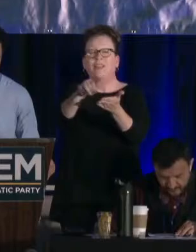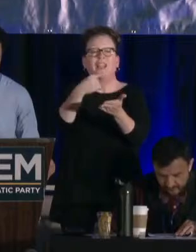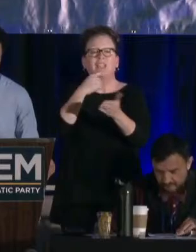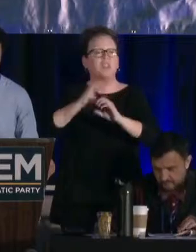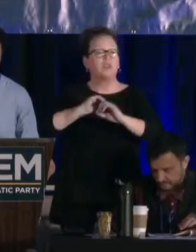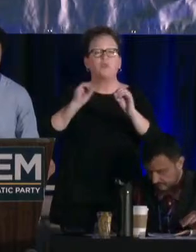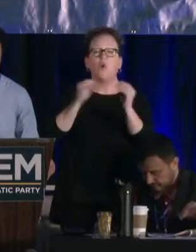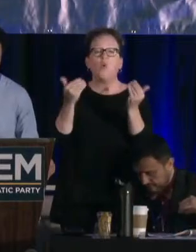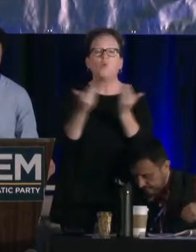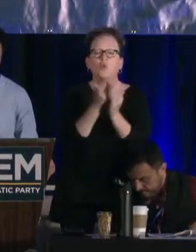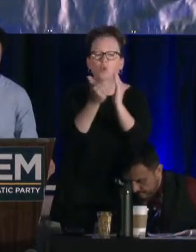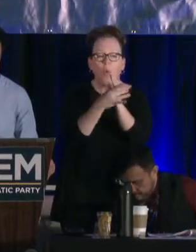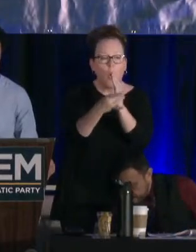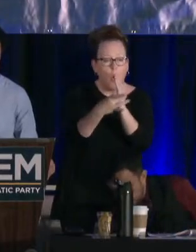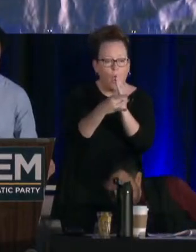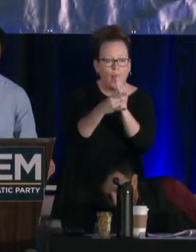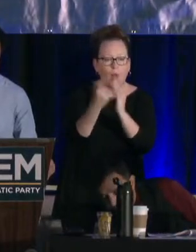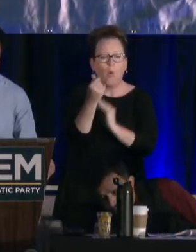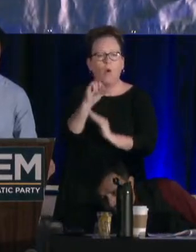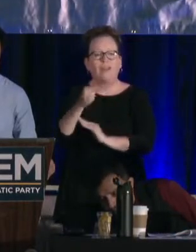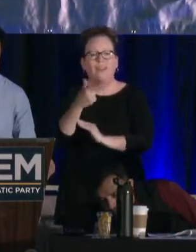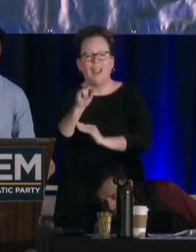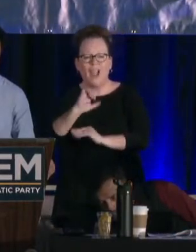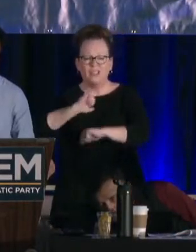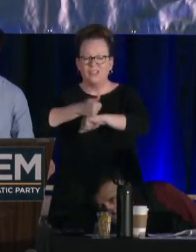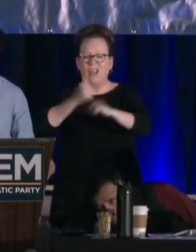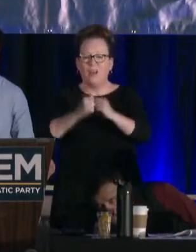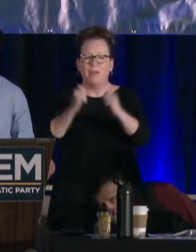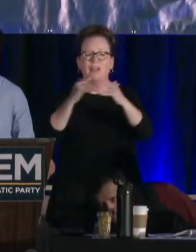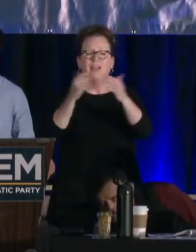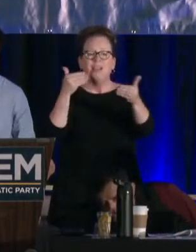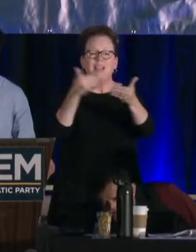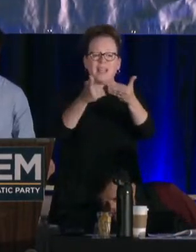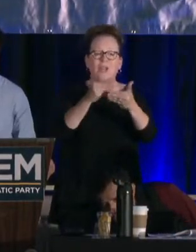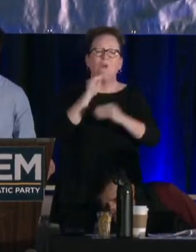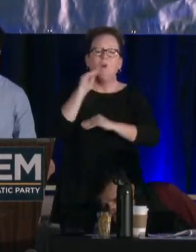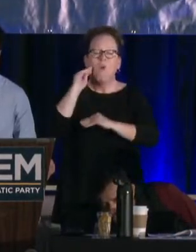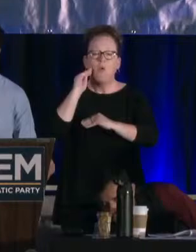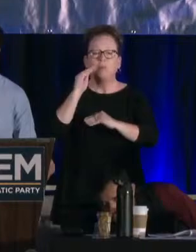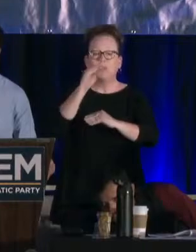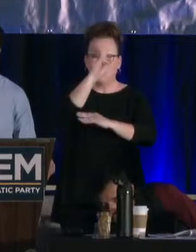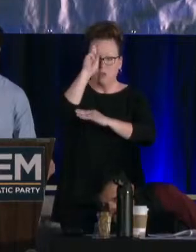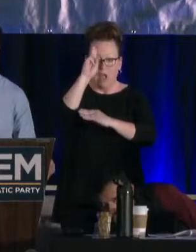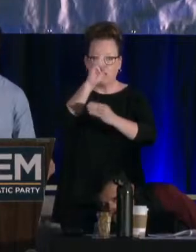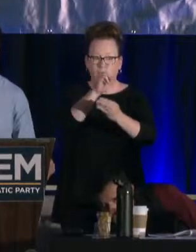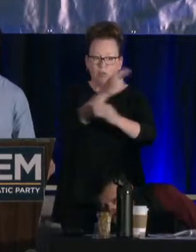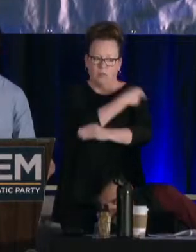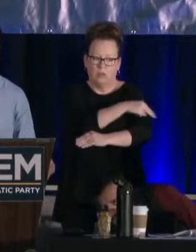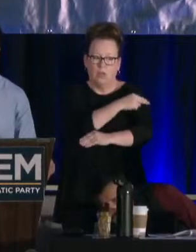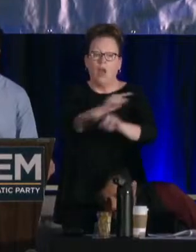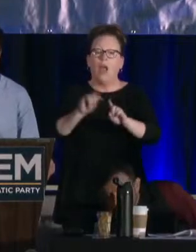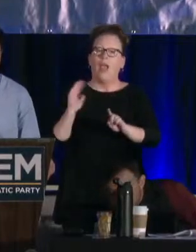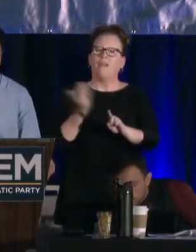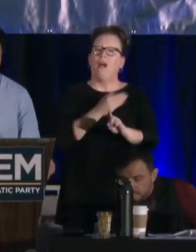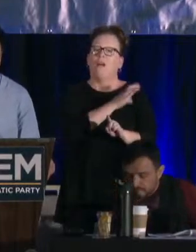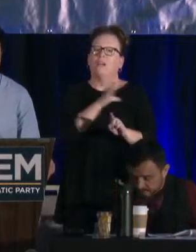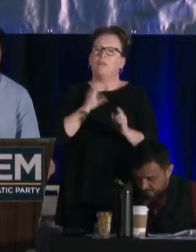gas well near homes, schools, and hospitals. And the recommendation of the committee is to keep the law.